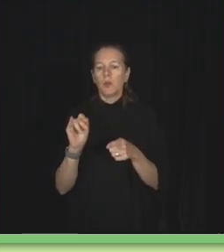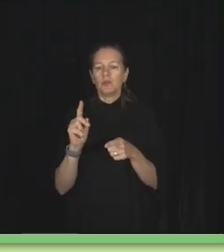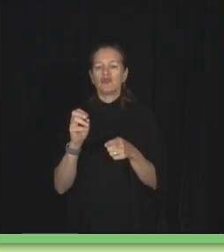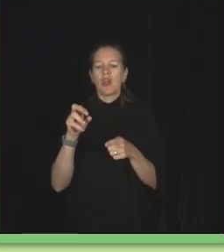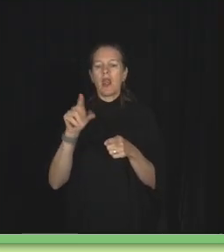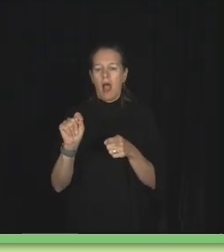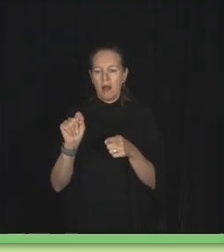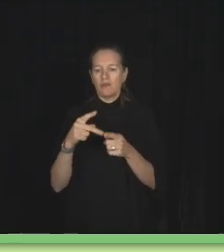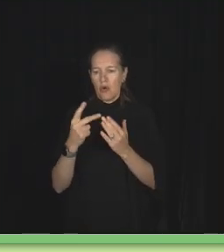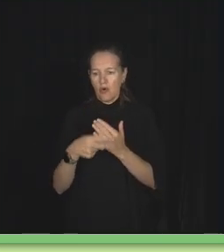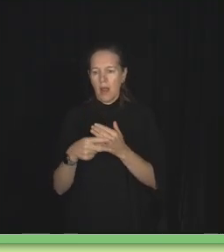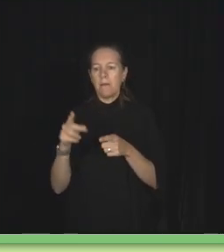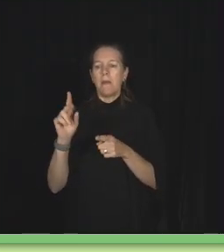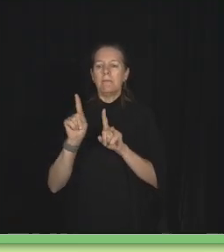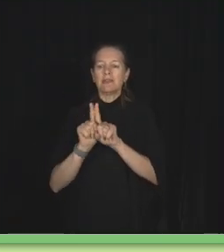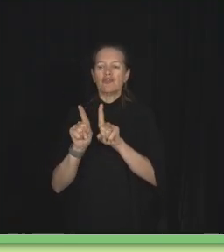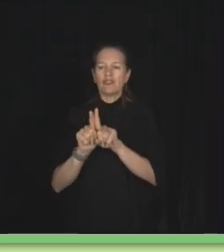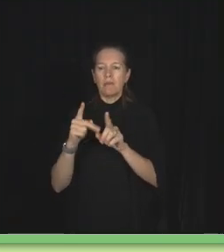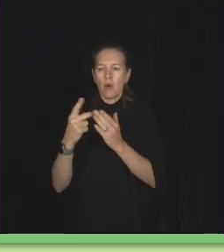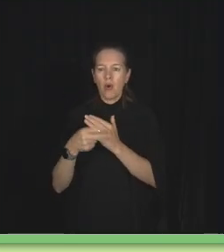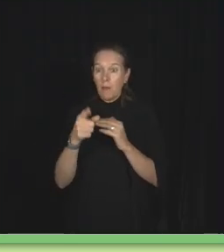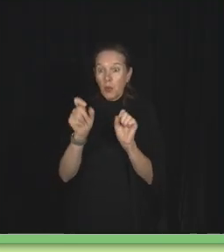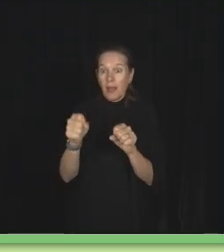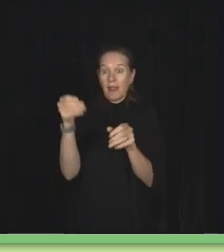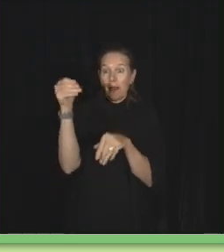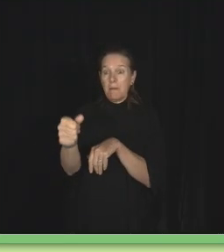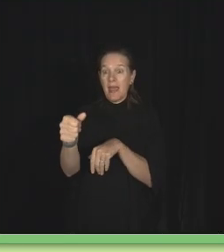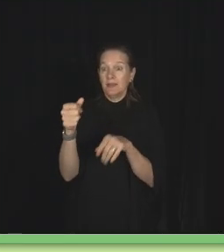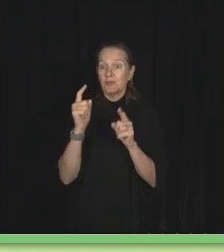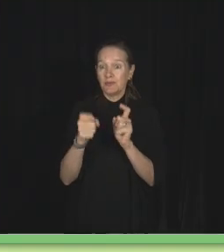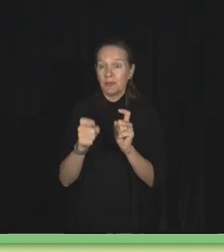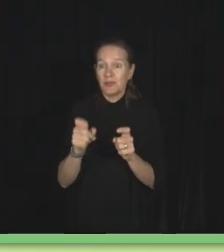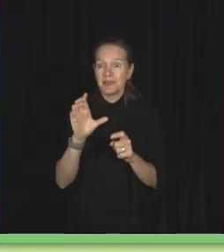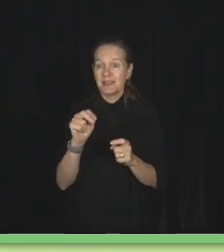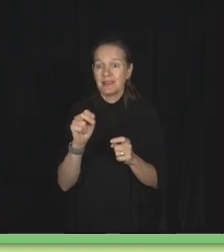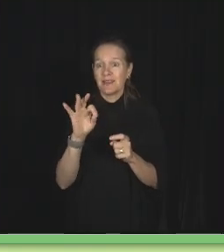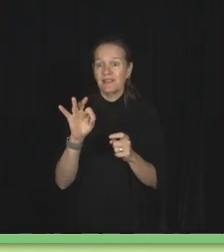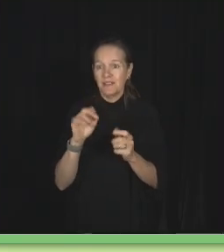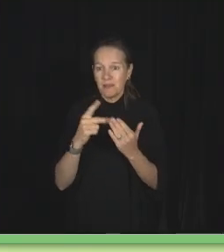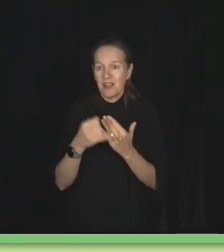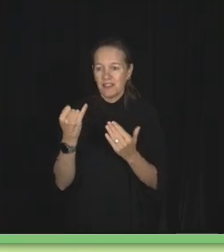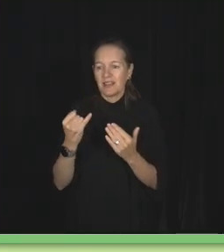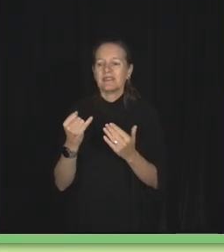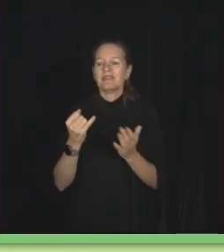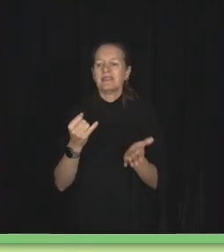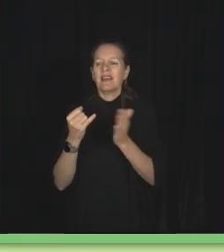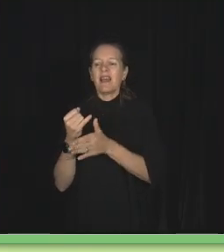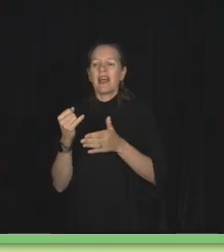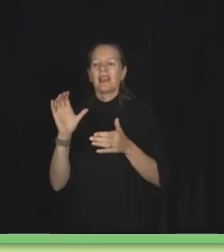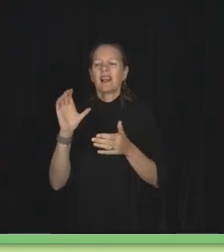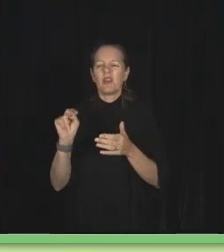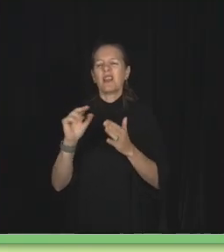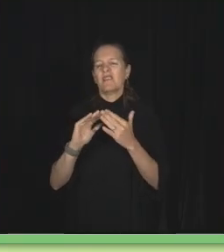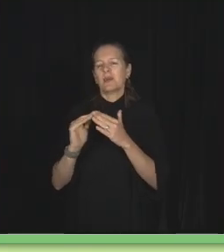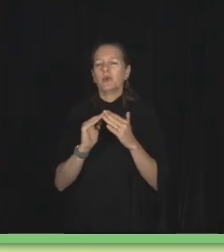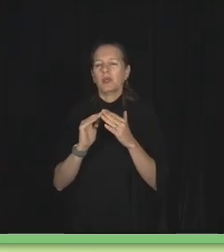training, our mentorship programs. You could actually get paid to contribute to CNCF projects over certain terms, and then our community